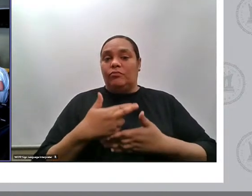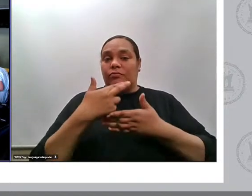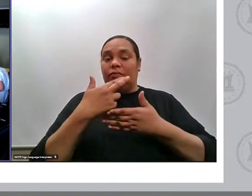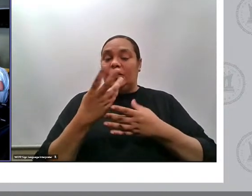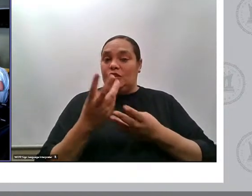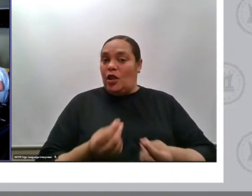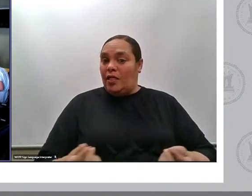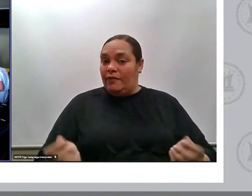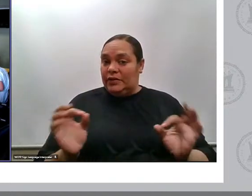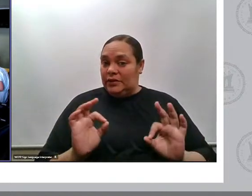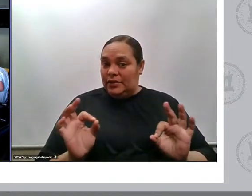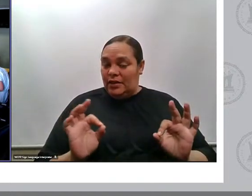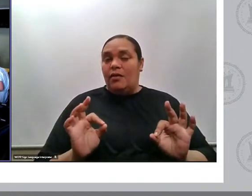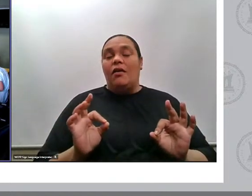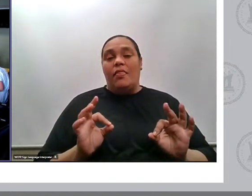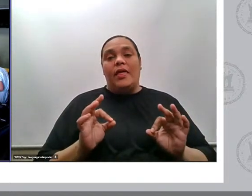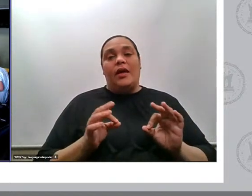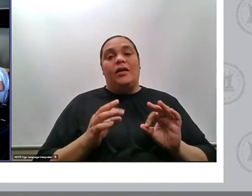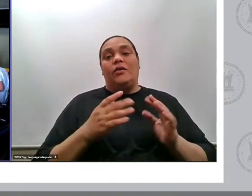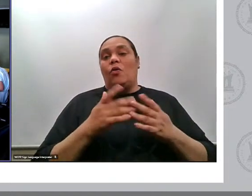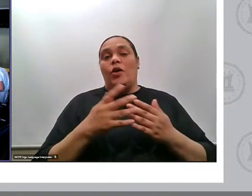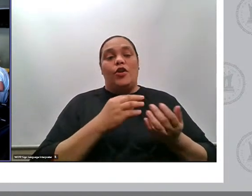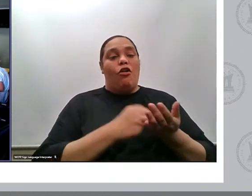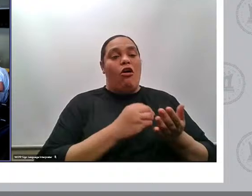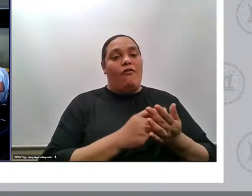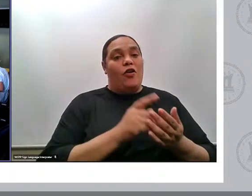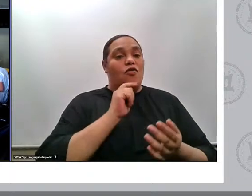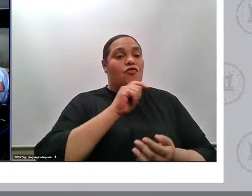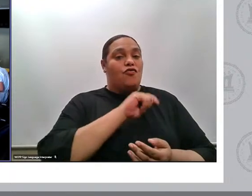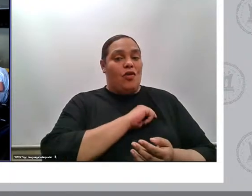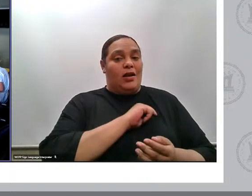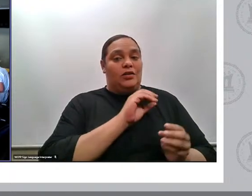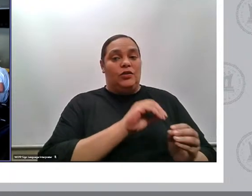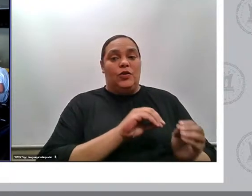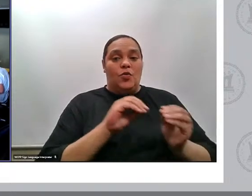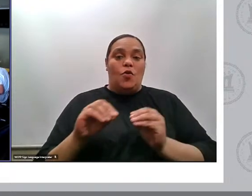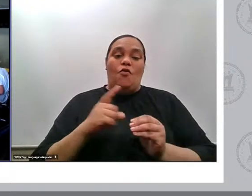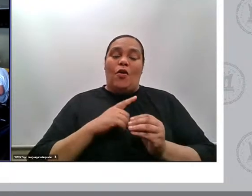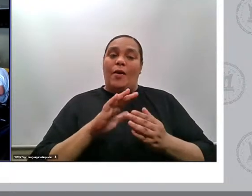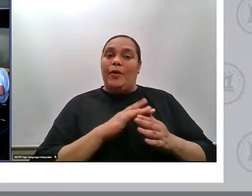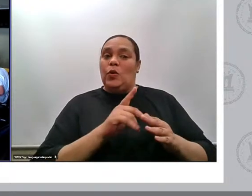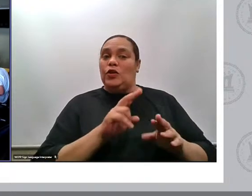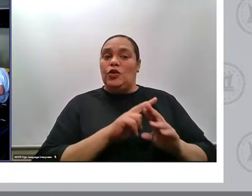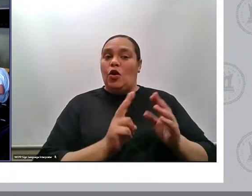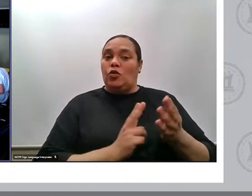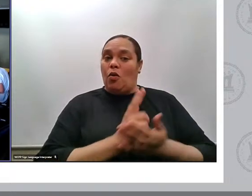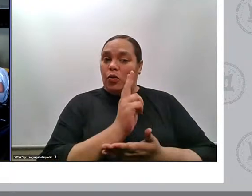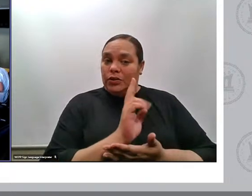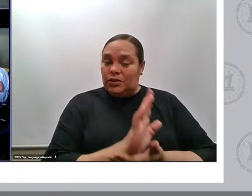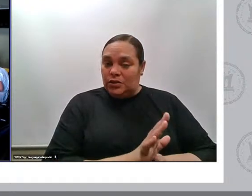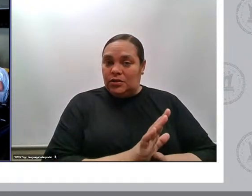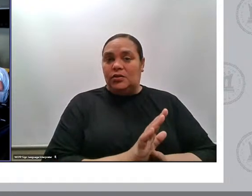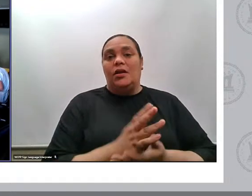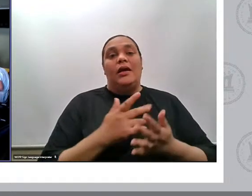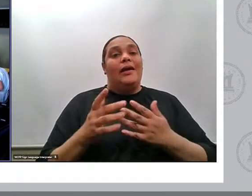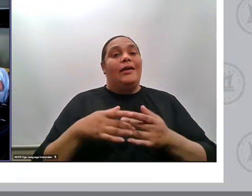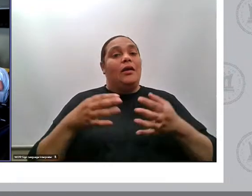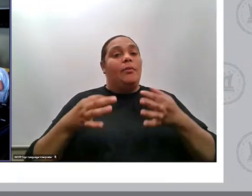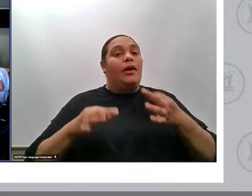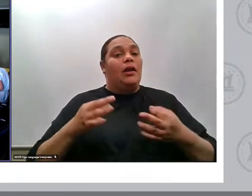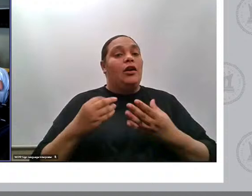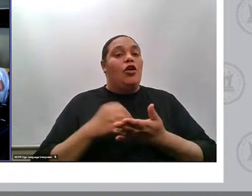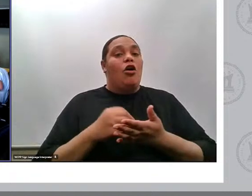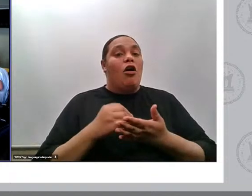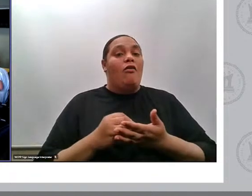insolvent, removed from any office of trust on account of misconduct or dishonesty, any political office